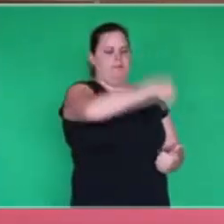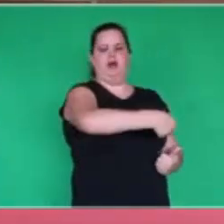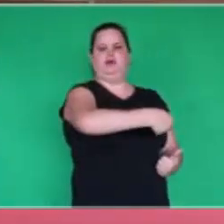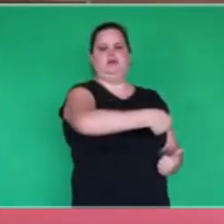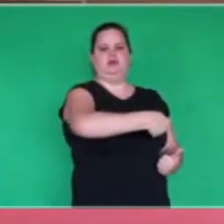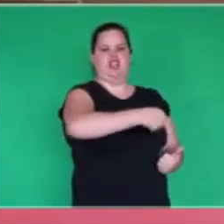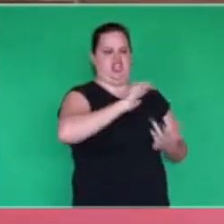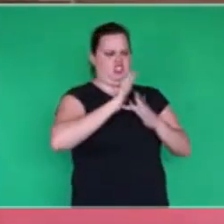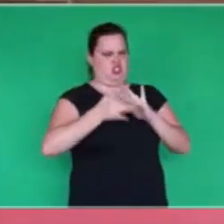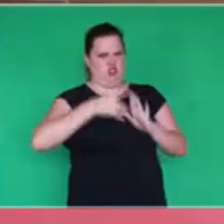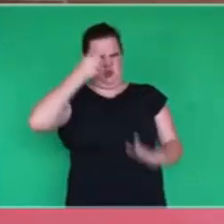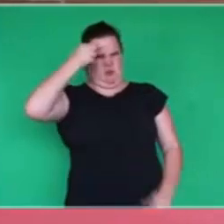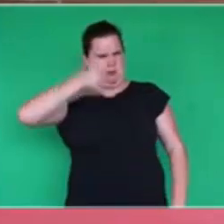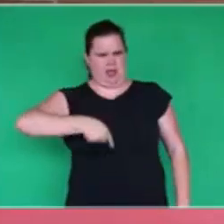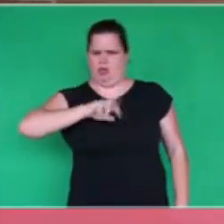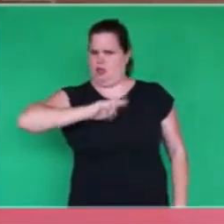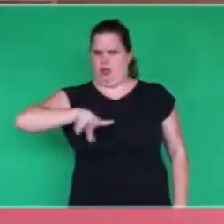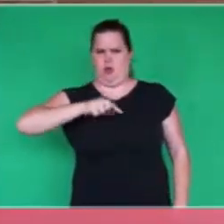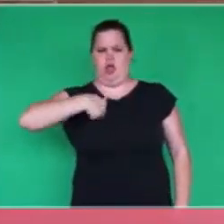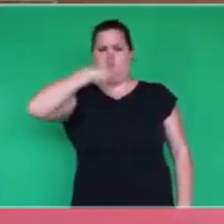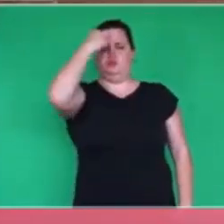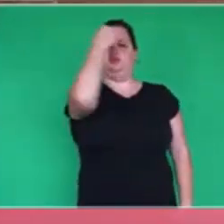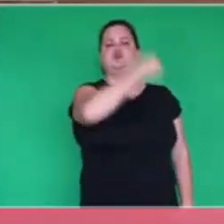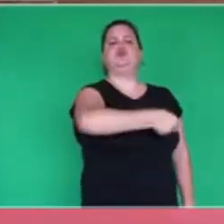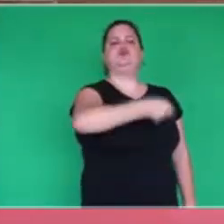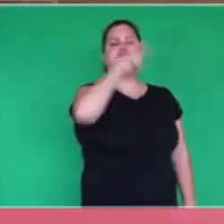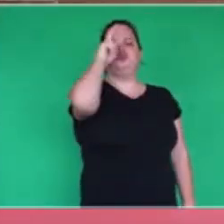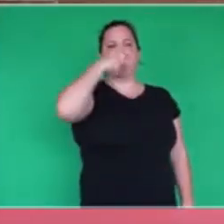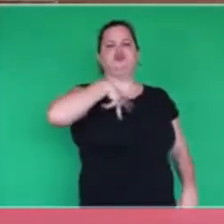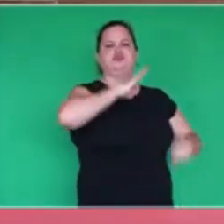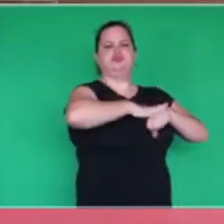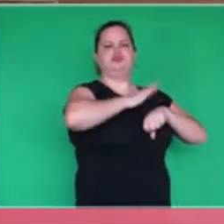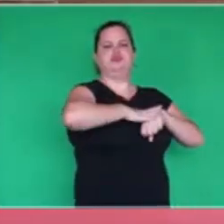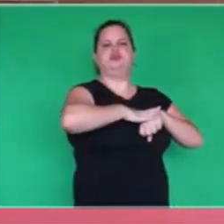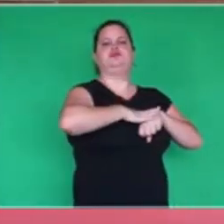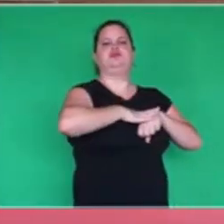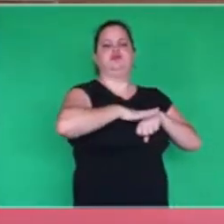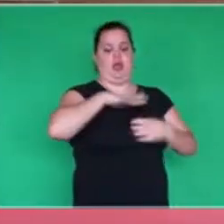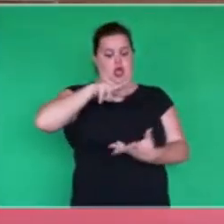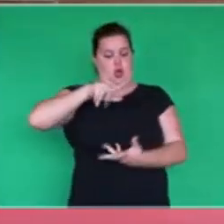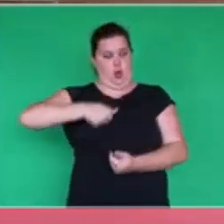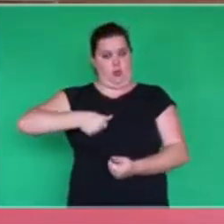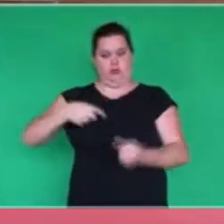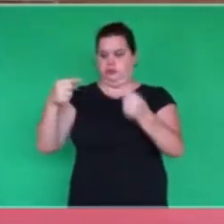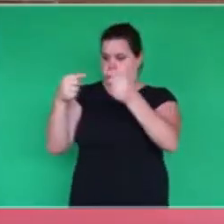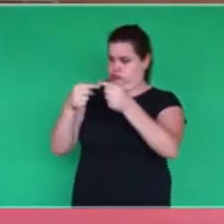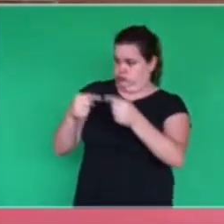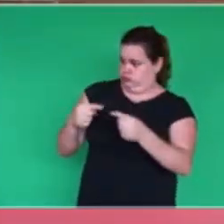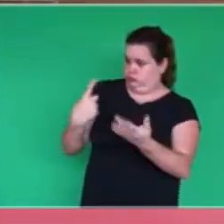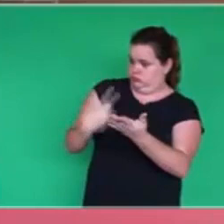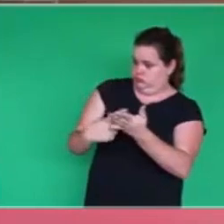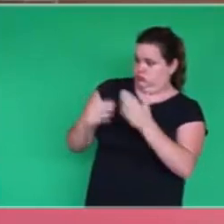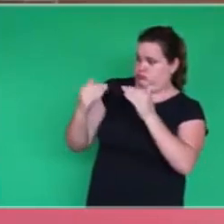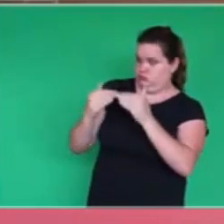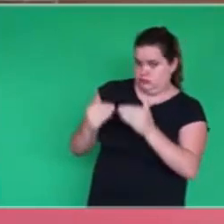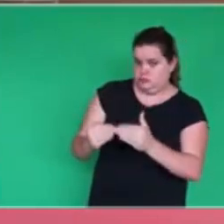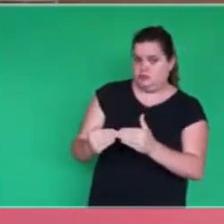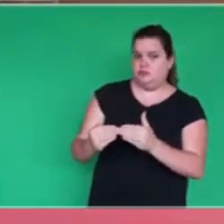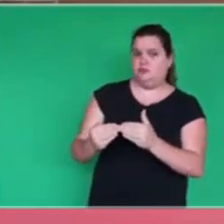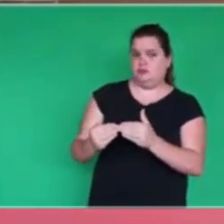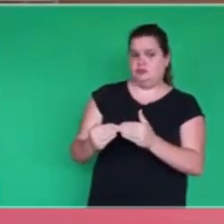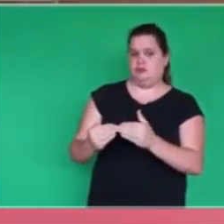power, the government of the Antichrist. He shall establish his throne, and he will